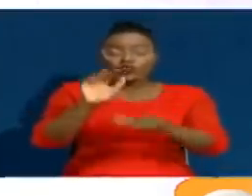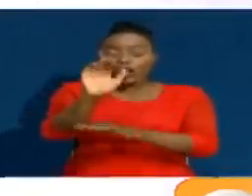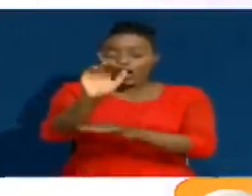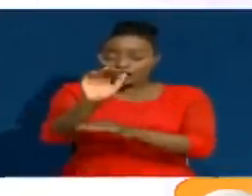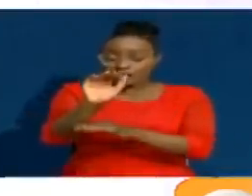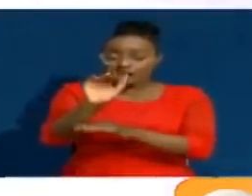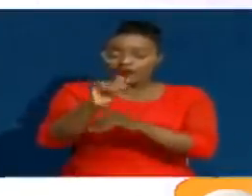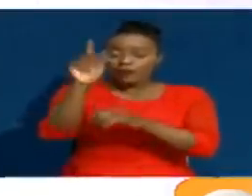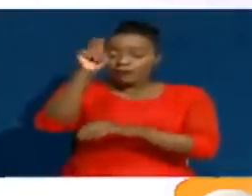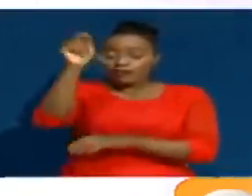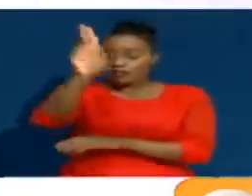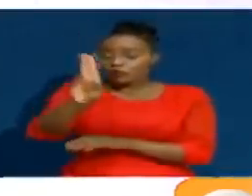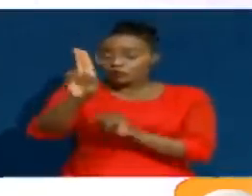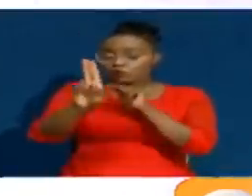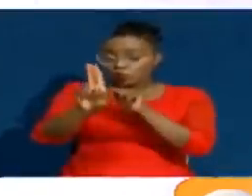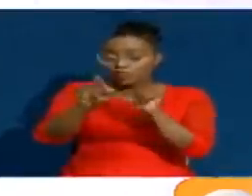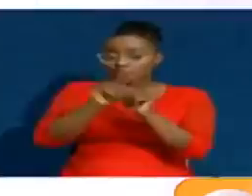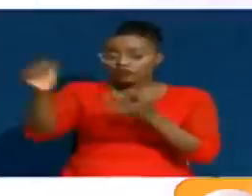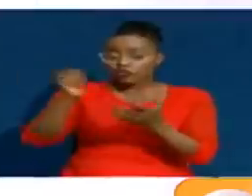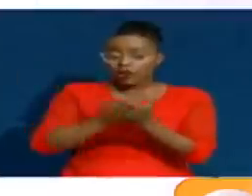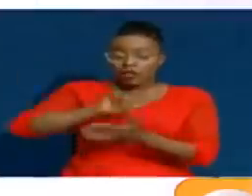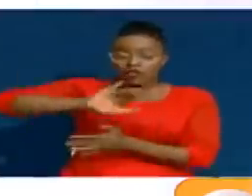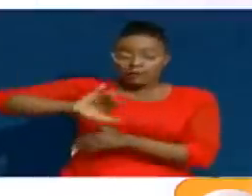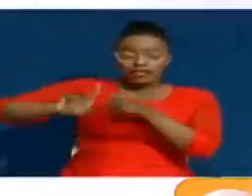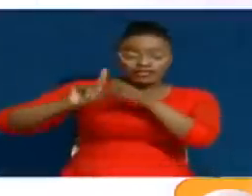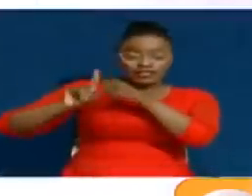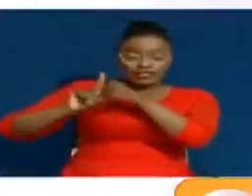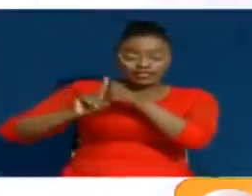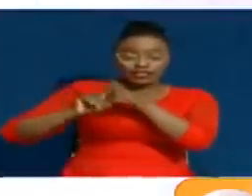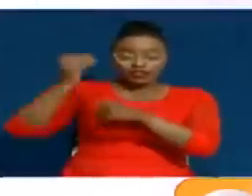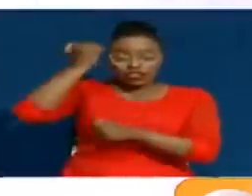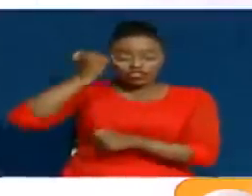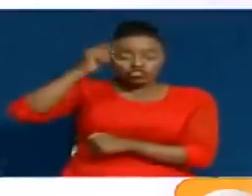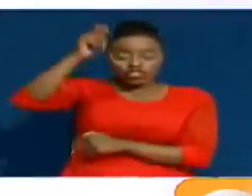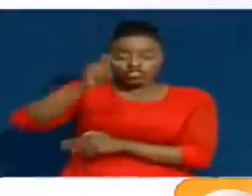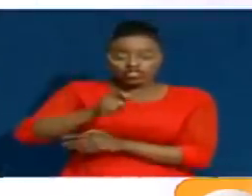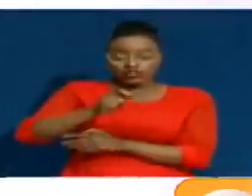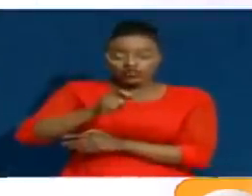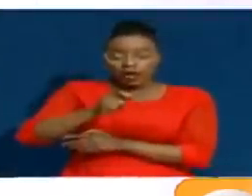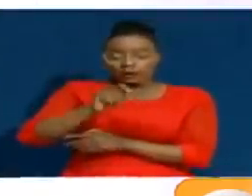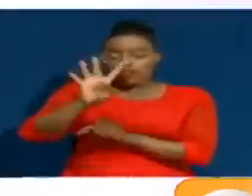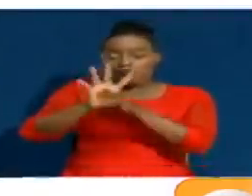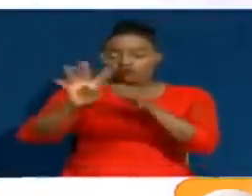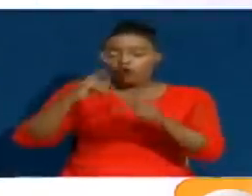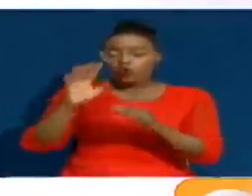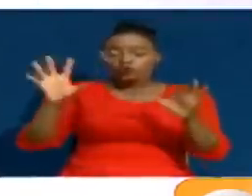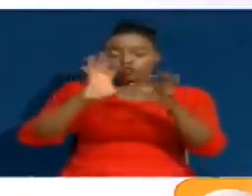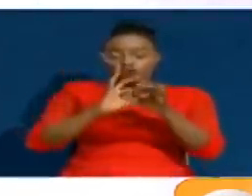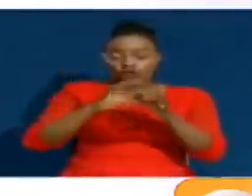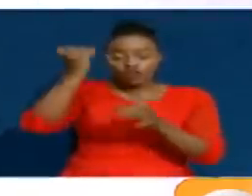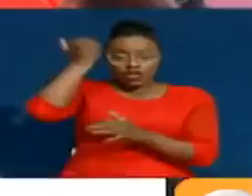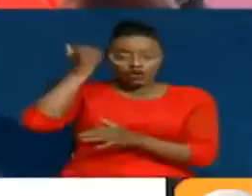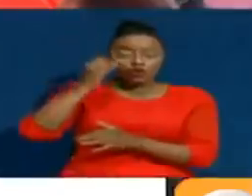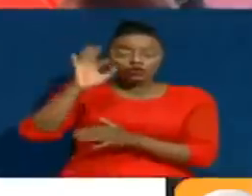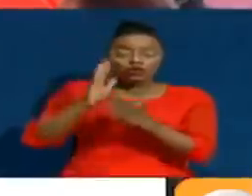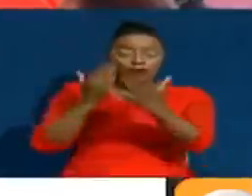call on His Excellency the President to appoint the remaining six judges, four of whom would be joining this